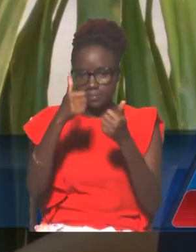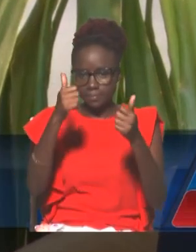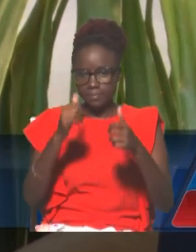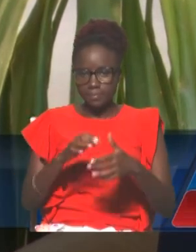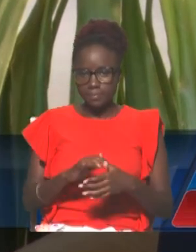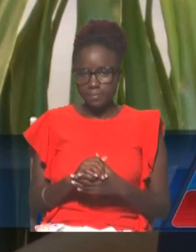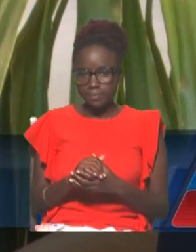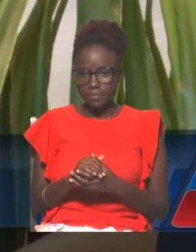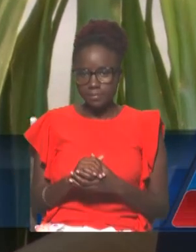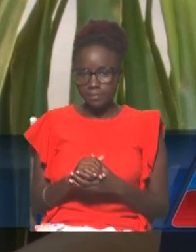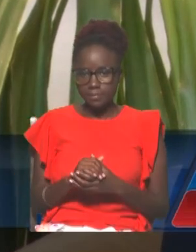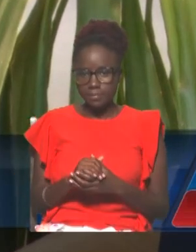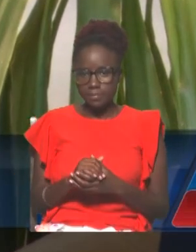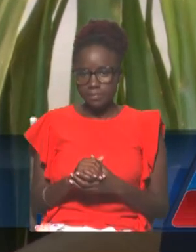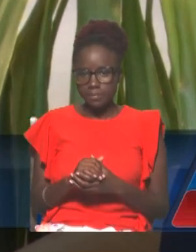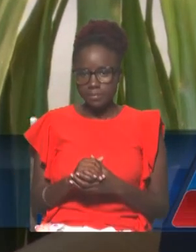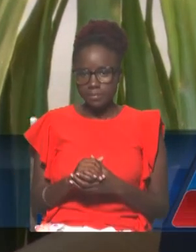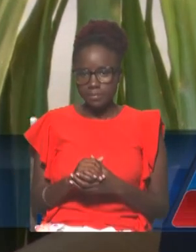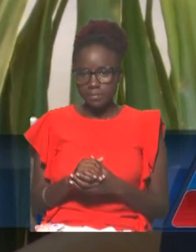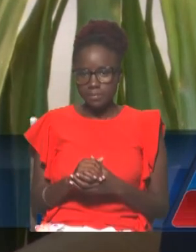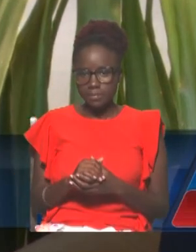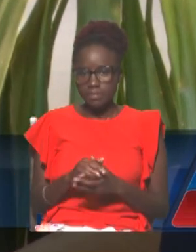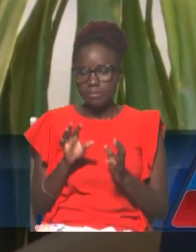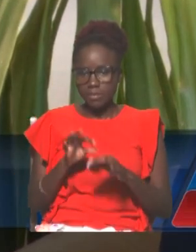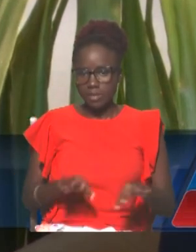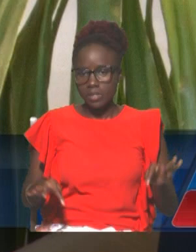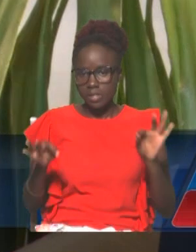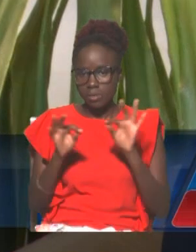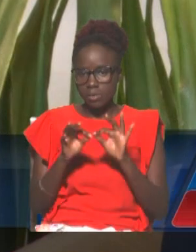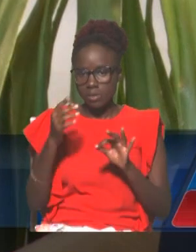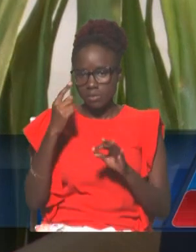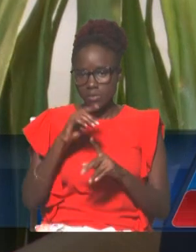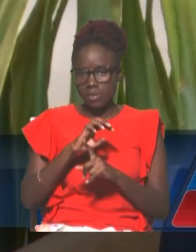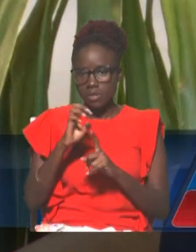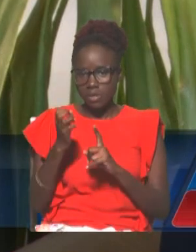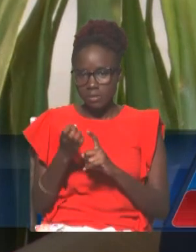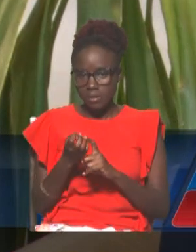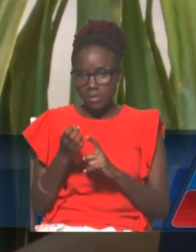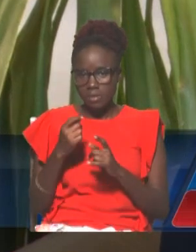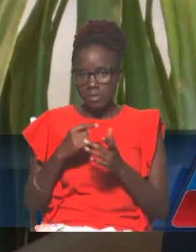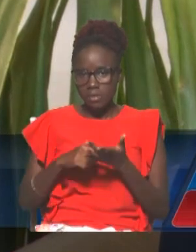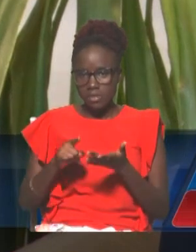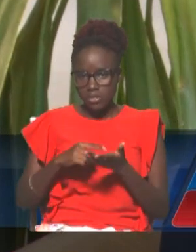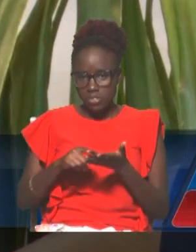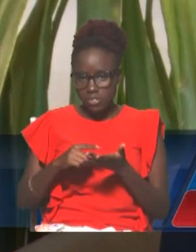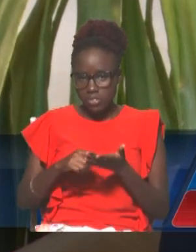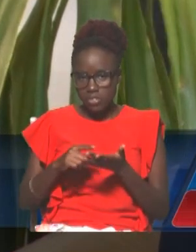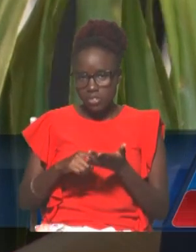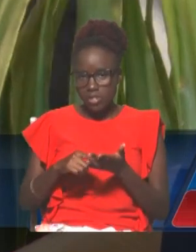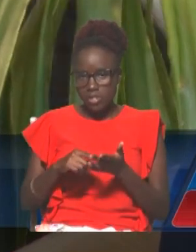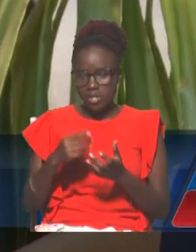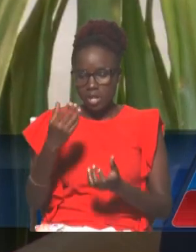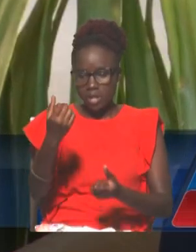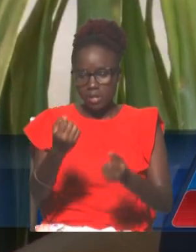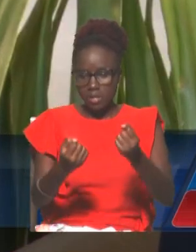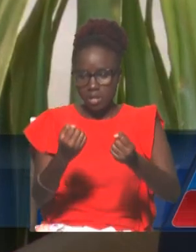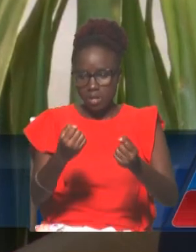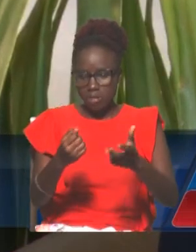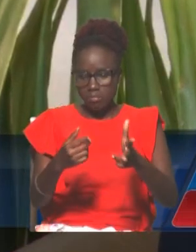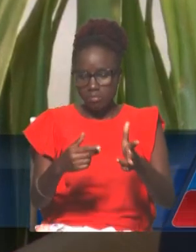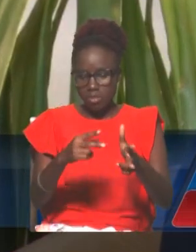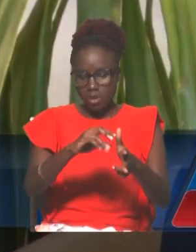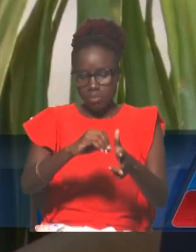the oxygen sensor. And this sensor is key to the environment. It monitors the exhaust from your tailpipes, the NOx